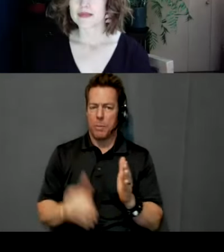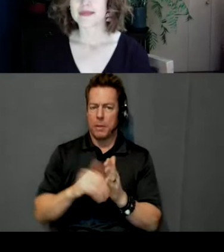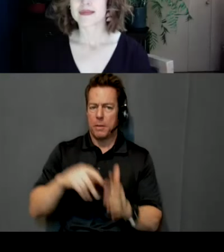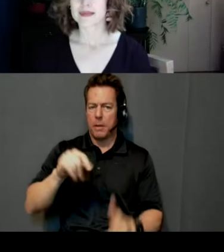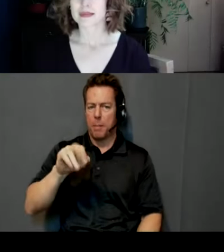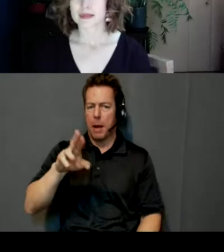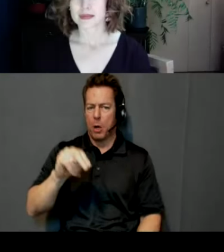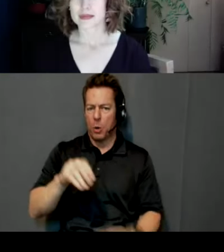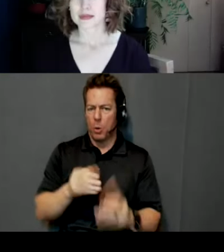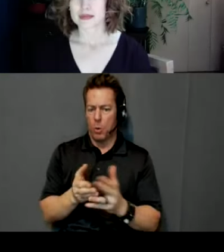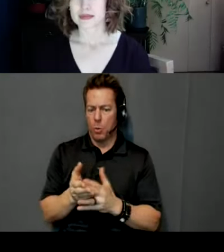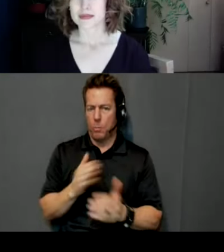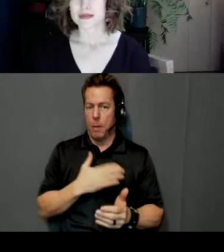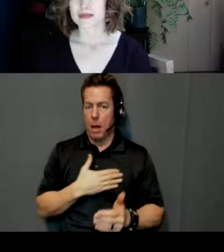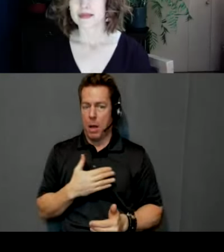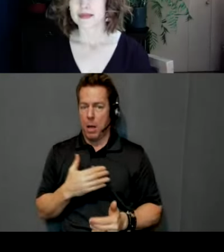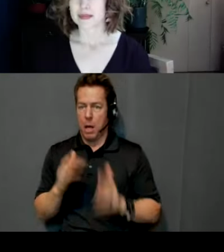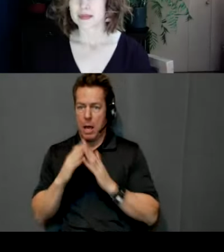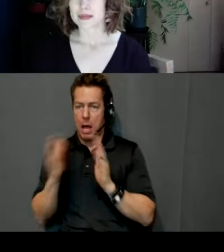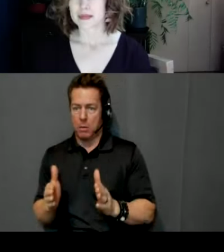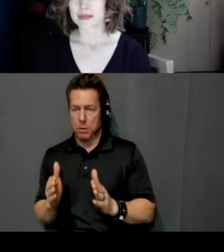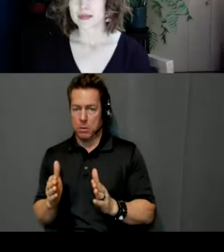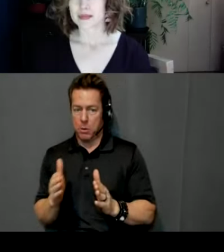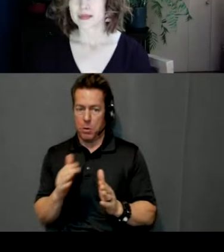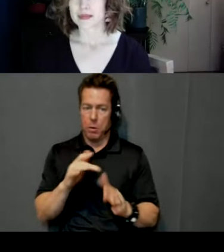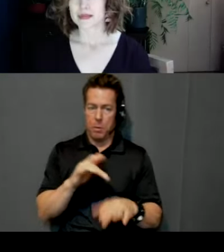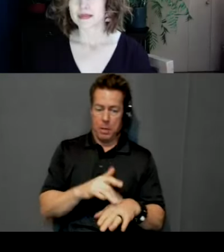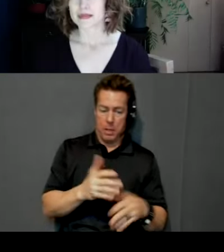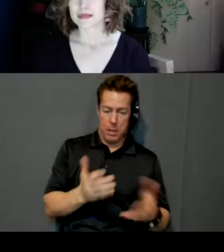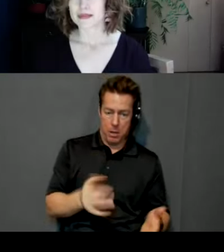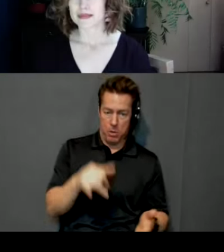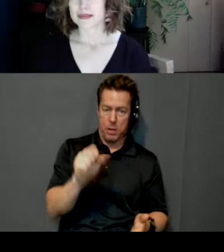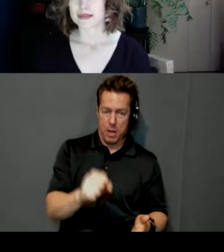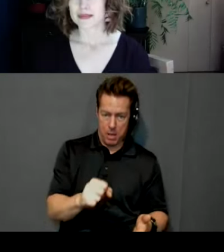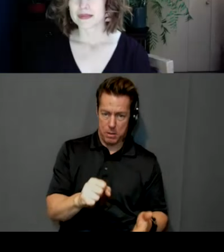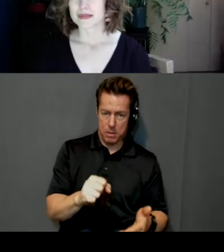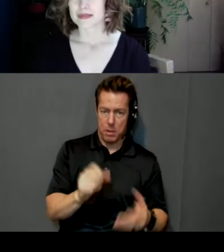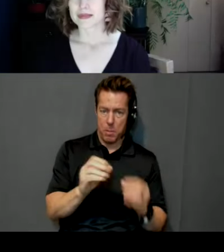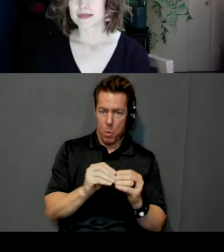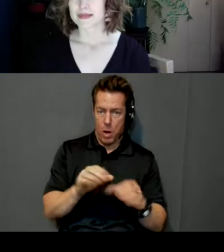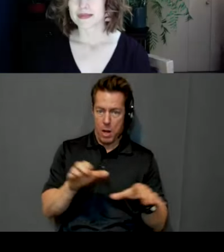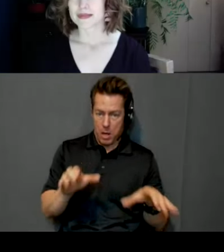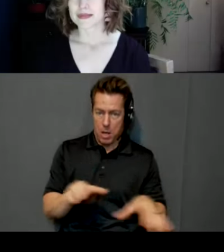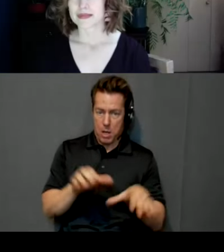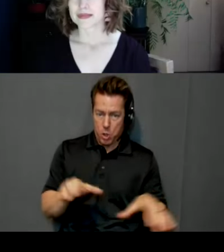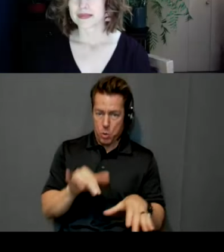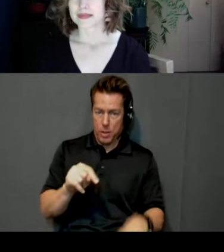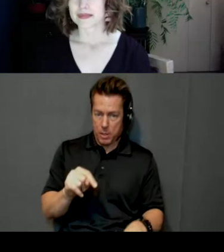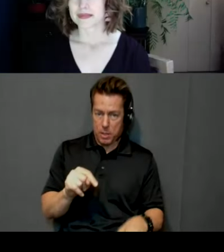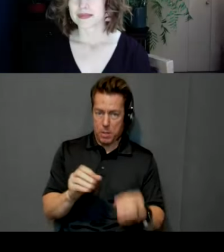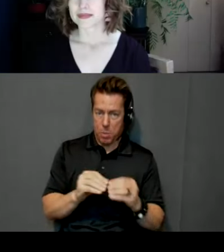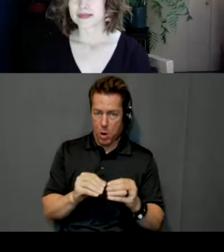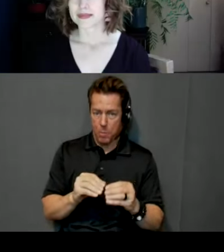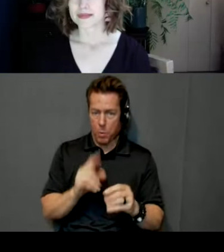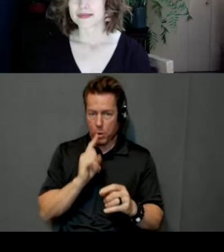house. So since being there, yes, and the more that I do it, the more that I'm just